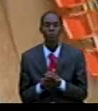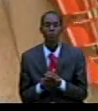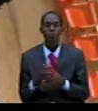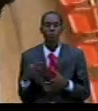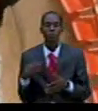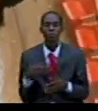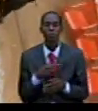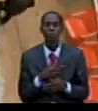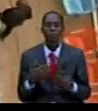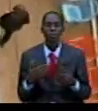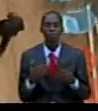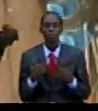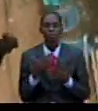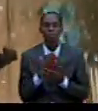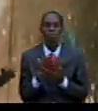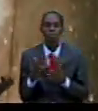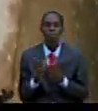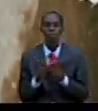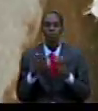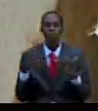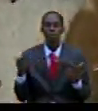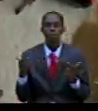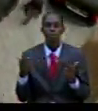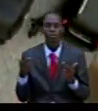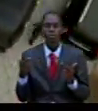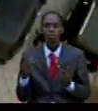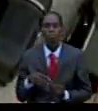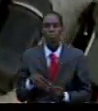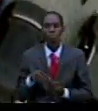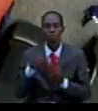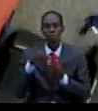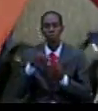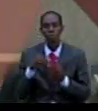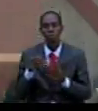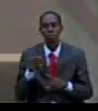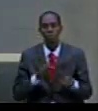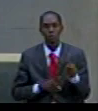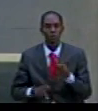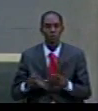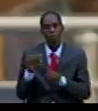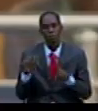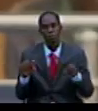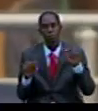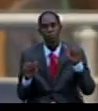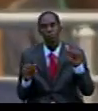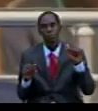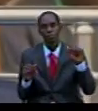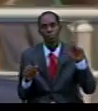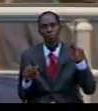great personalities here tonight, and we want to recognize them.